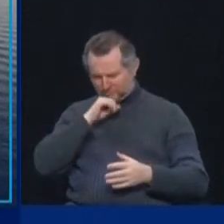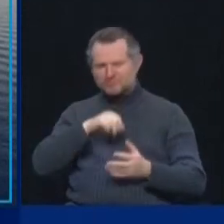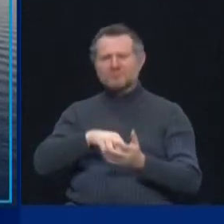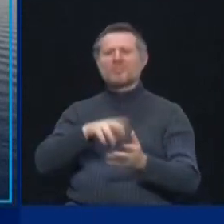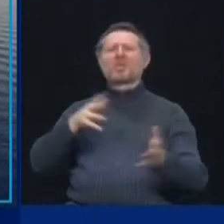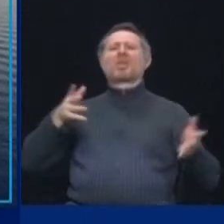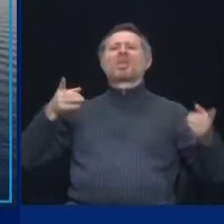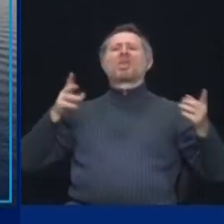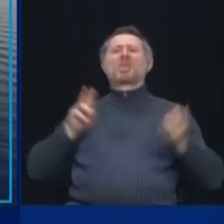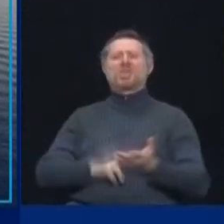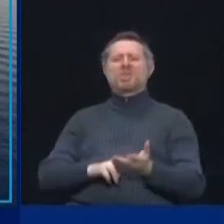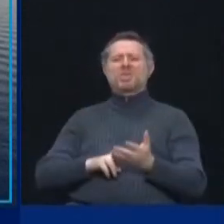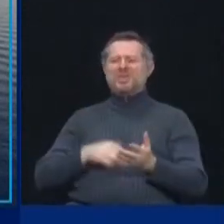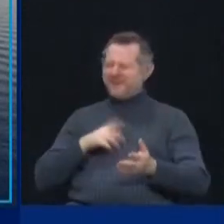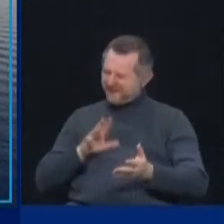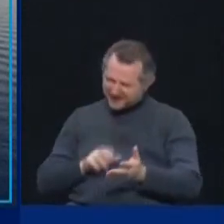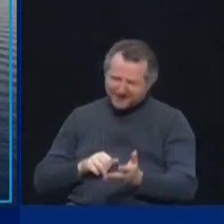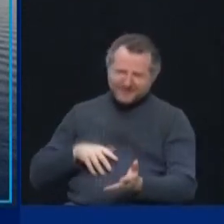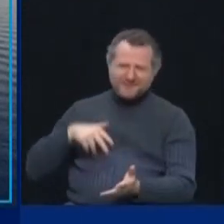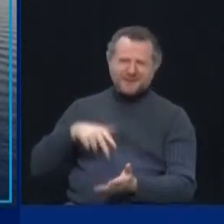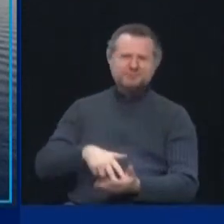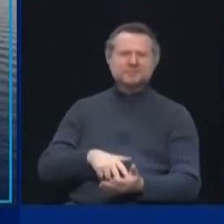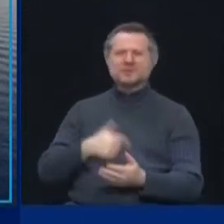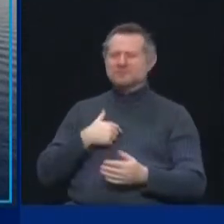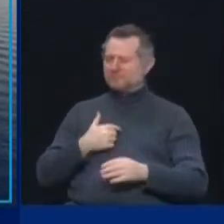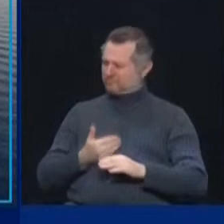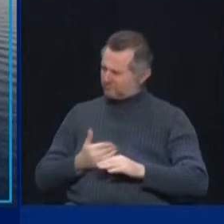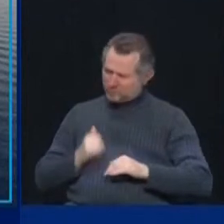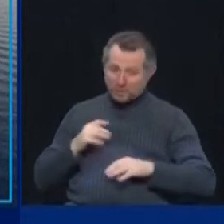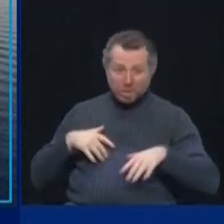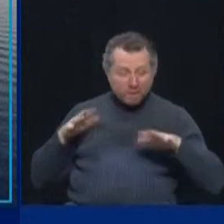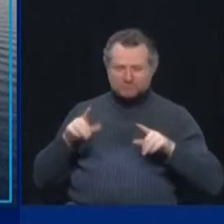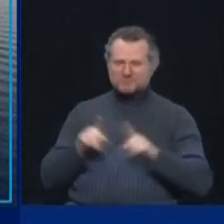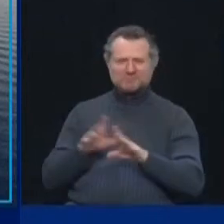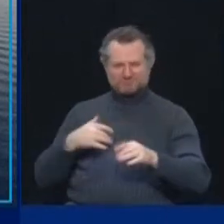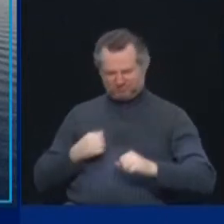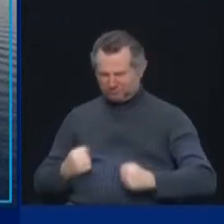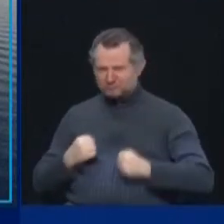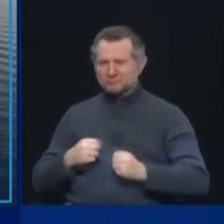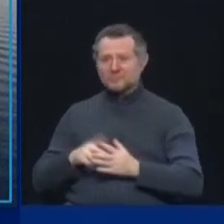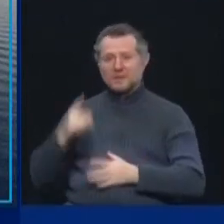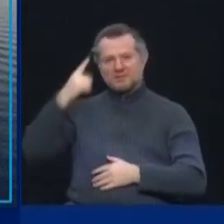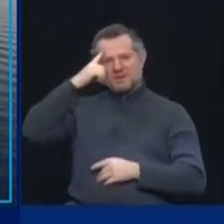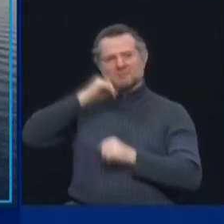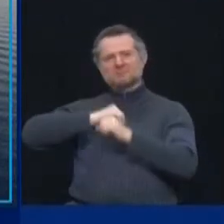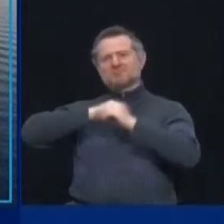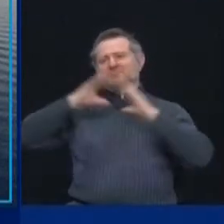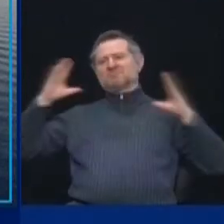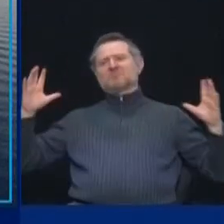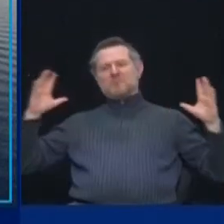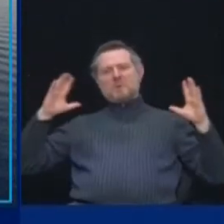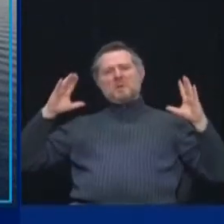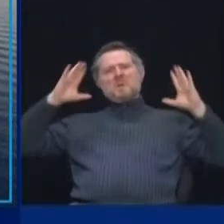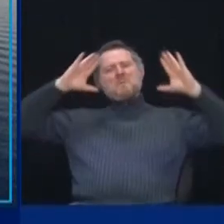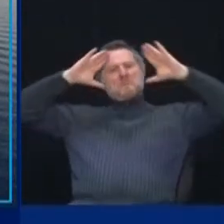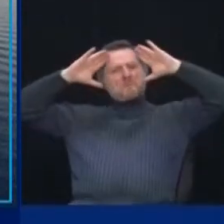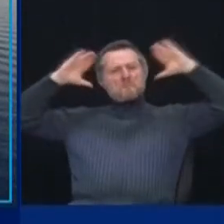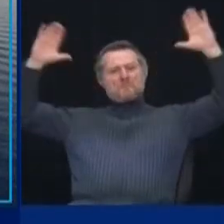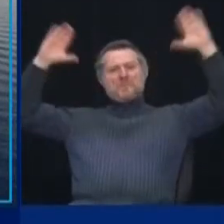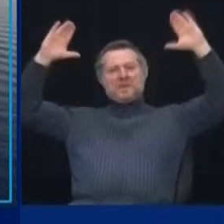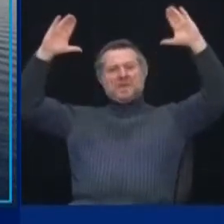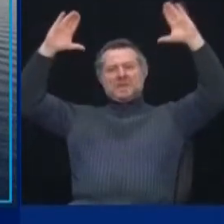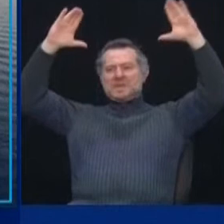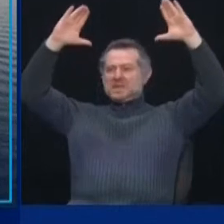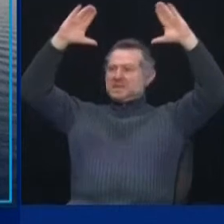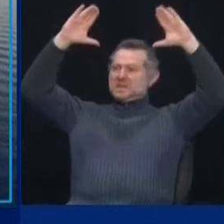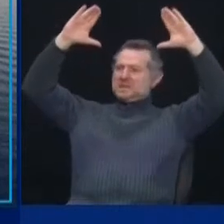than before, and you think big when you get up. And we have an opportunity here because